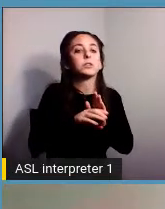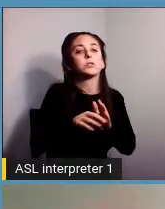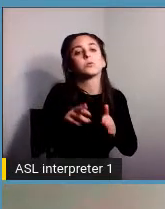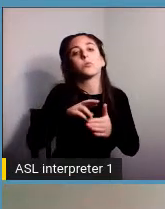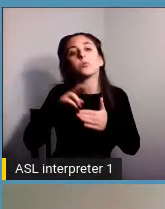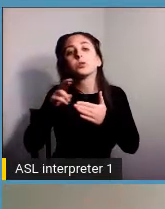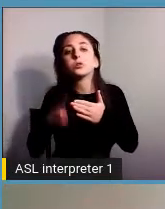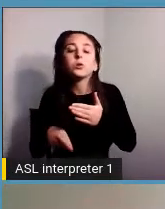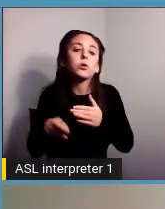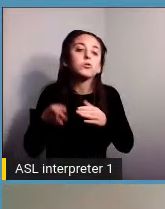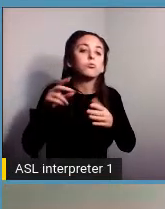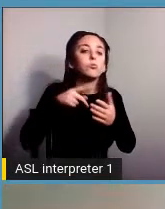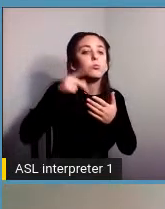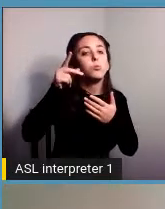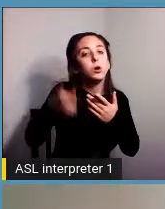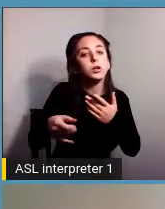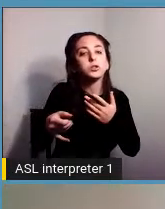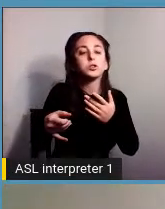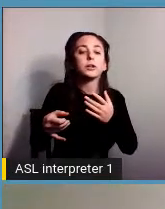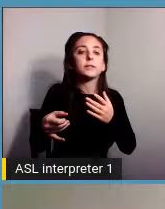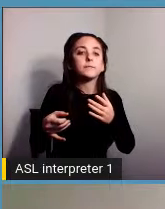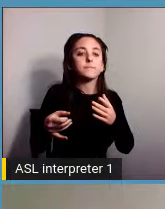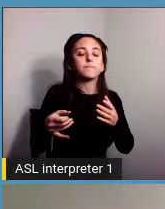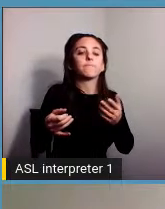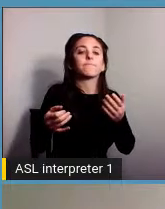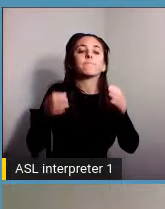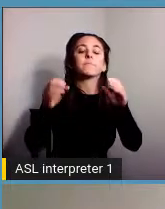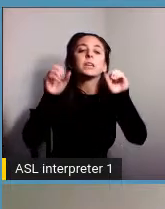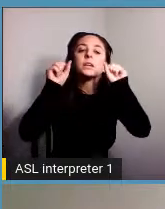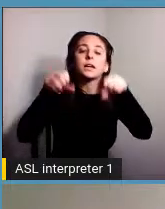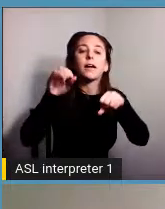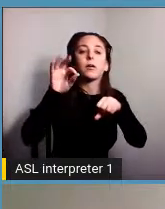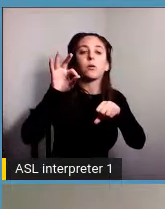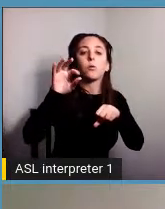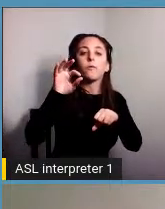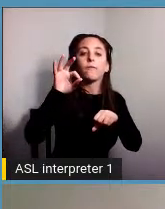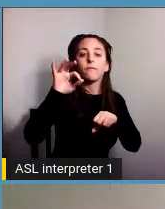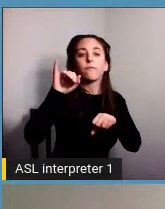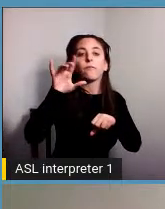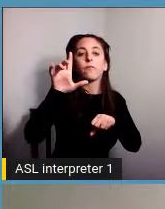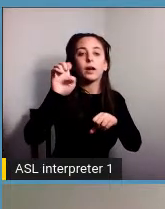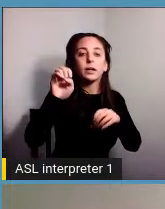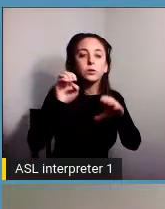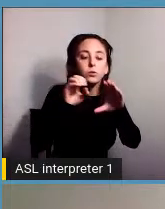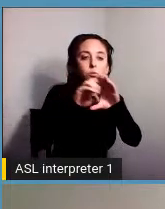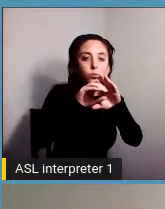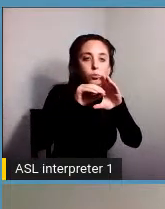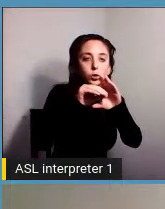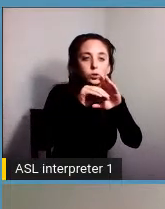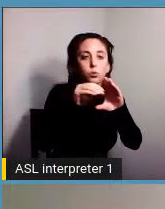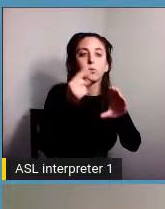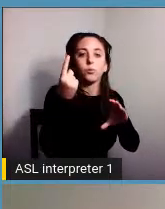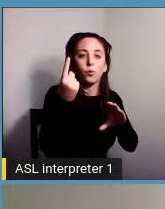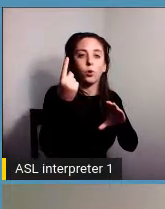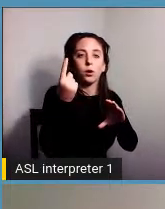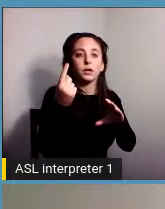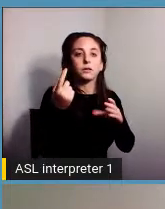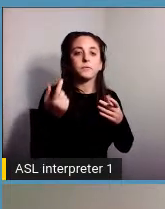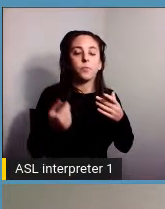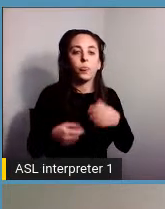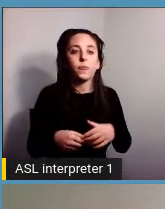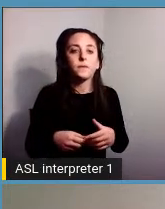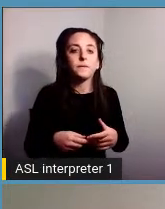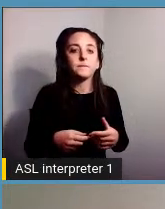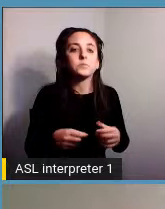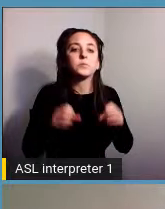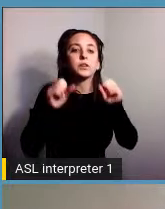products, my metadata, it wraps them up into a zip file, it puts in a manifest, it puts in MD5 checksums, so